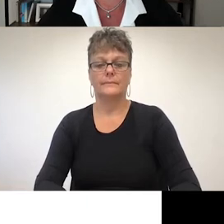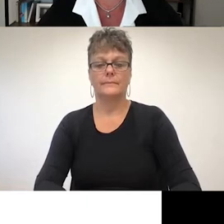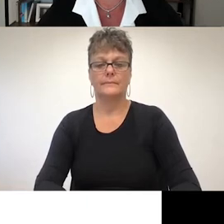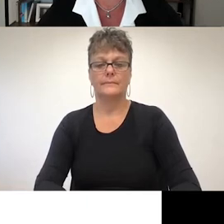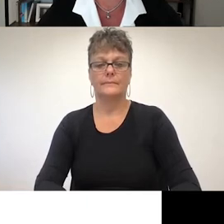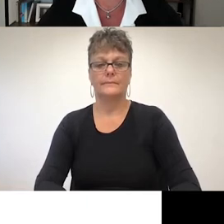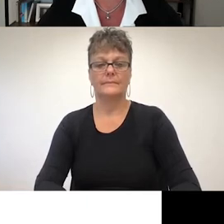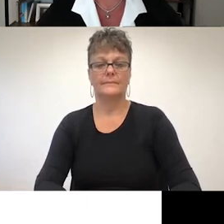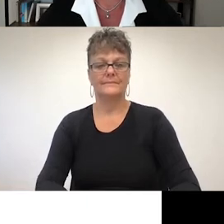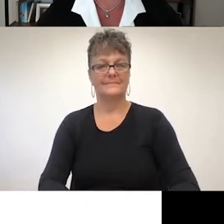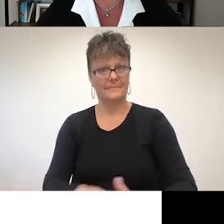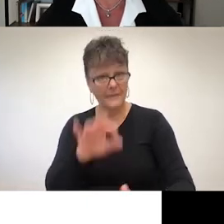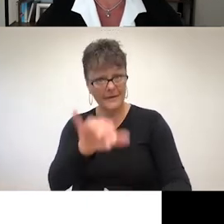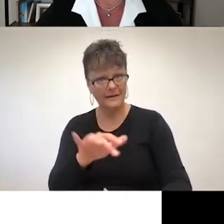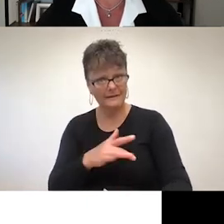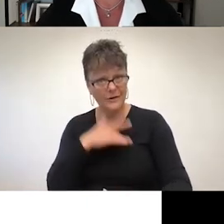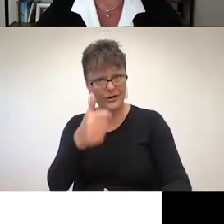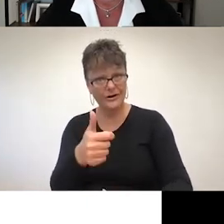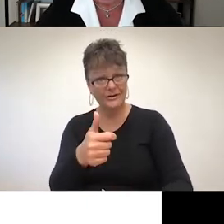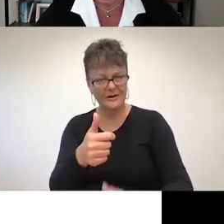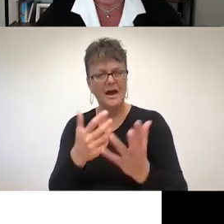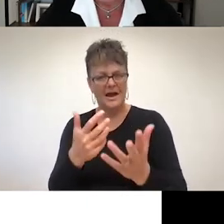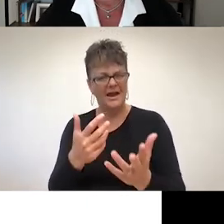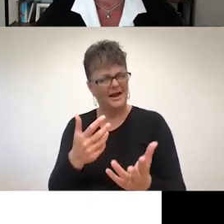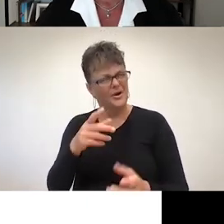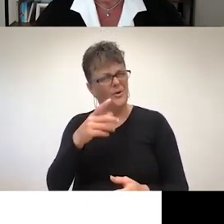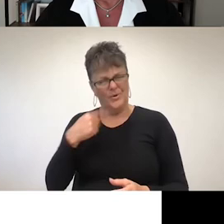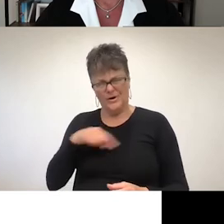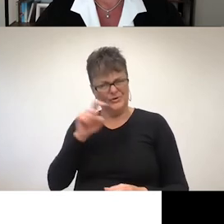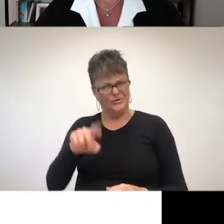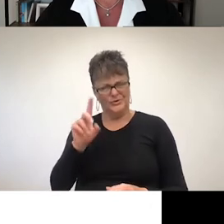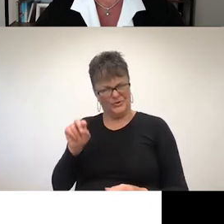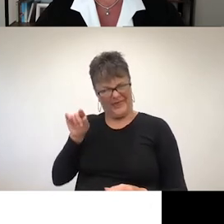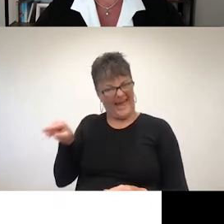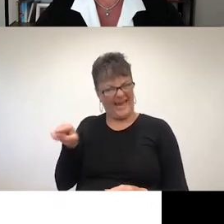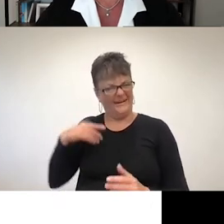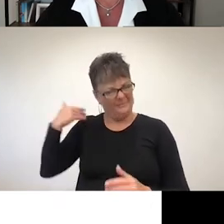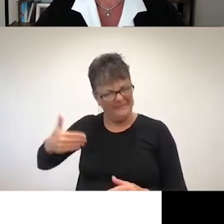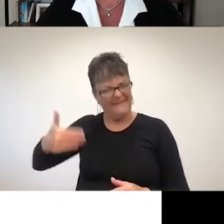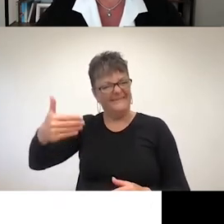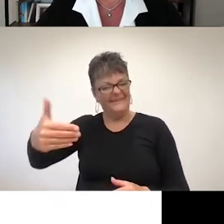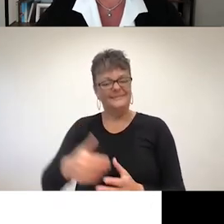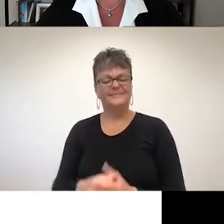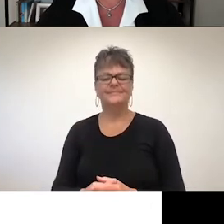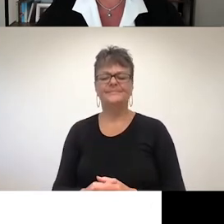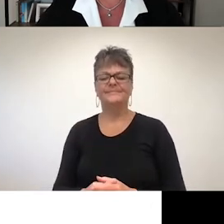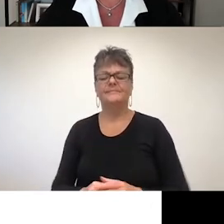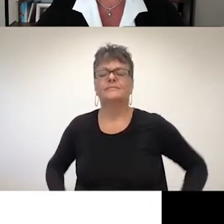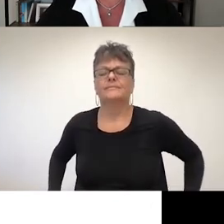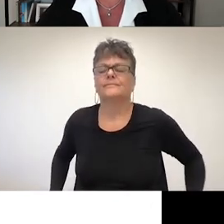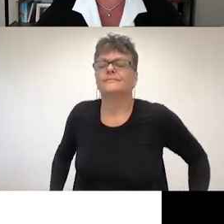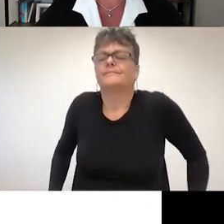Right? Doesn't that feel good? Let's do this a little bit more often in our day. So another hypothetical